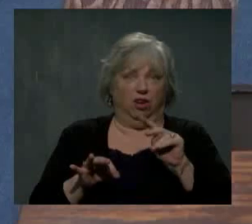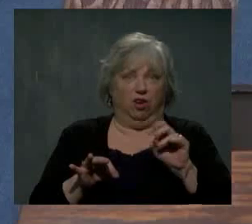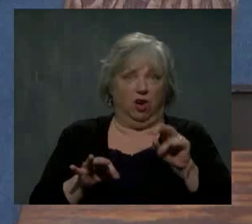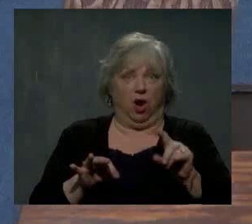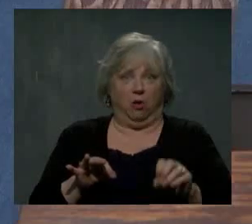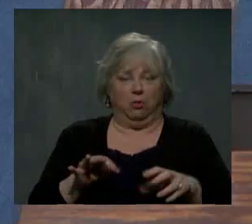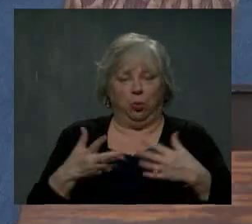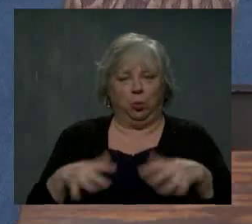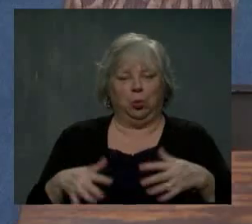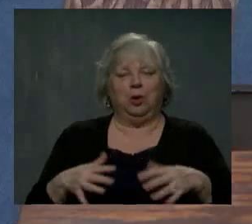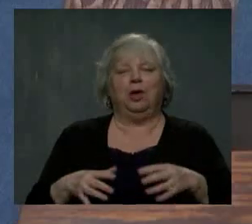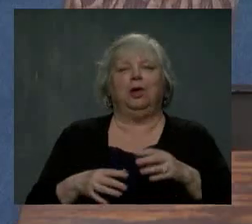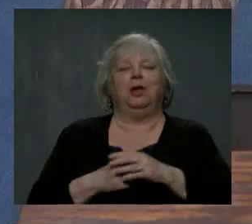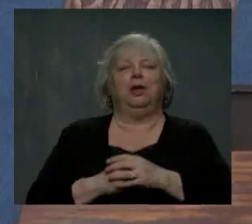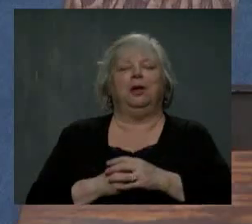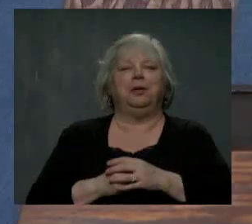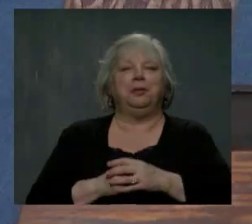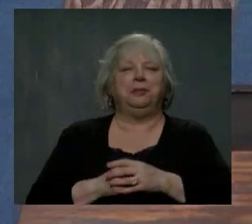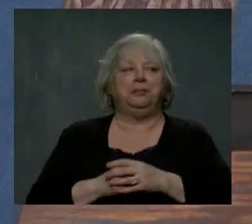report.